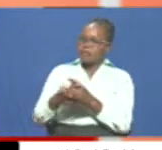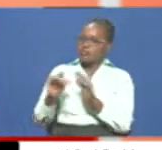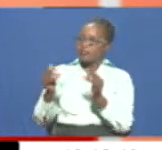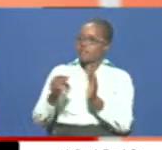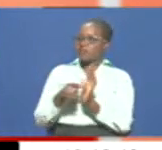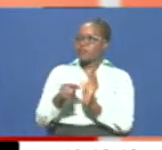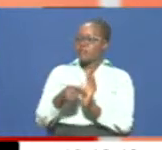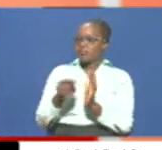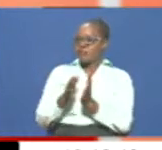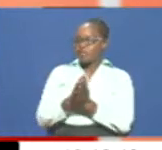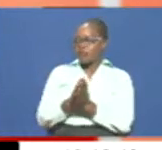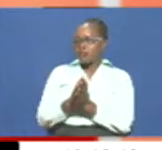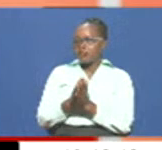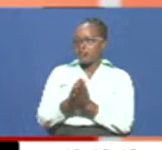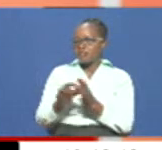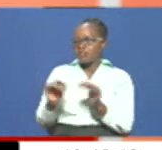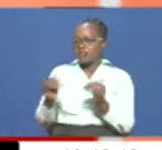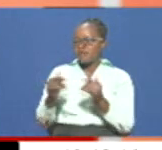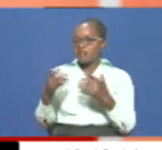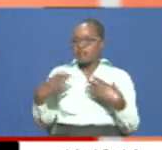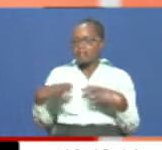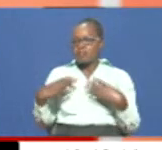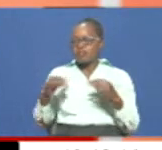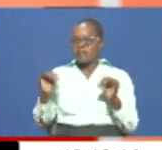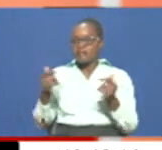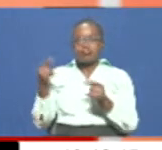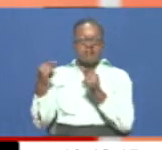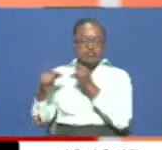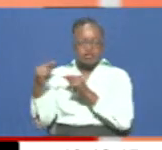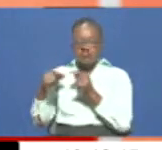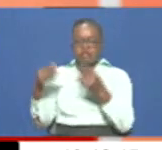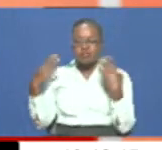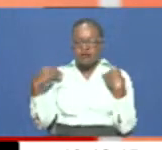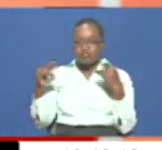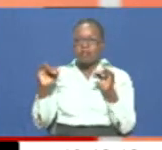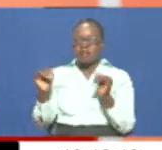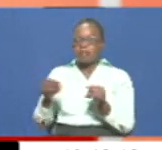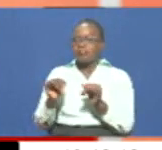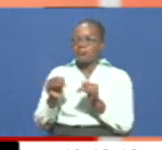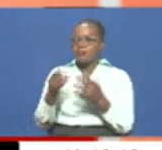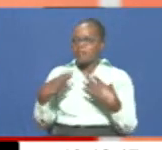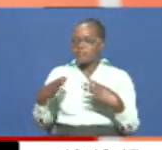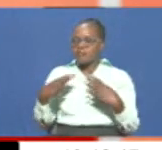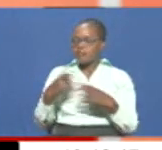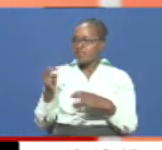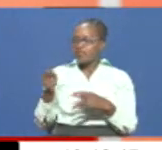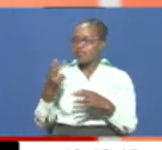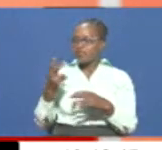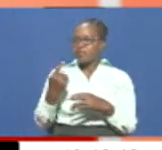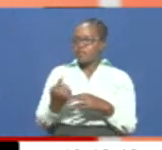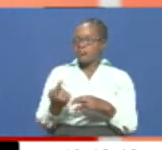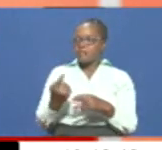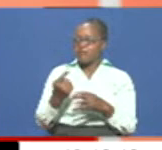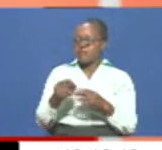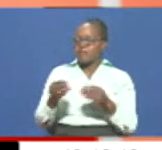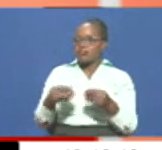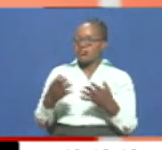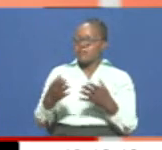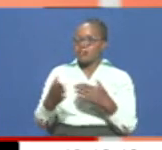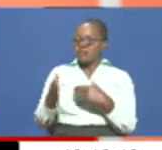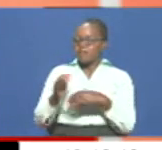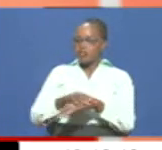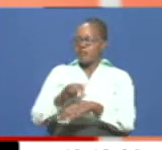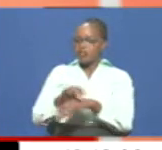get new people, new generation of sports people, and 2026 provide a very, very good platform for